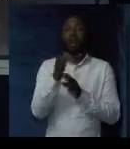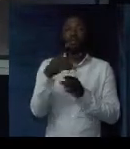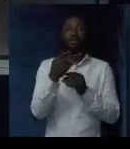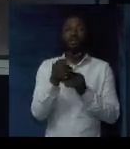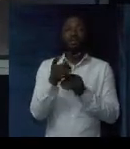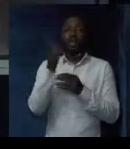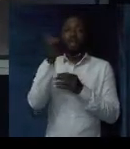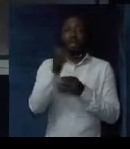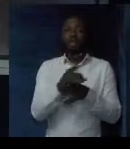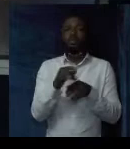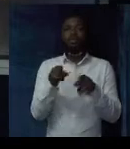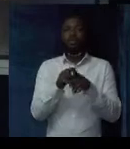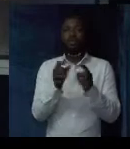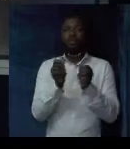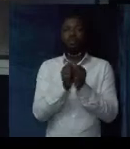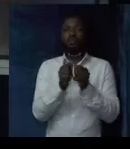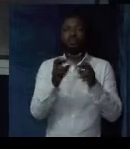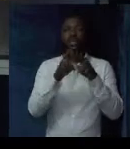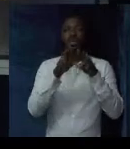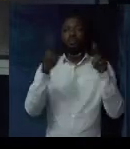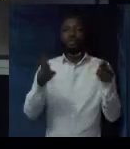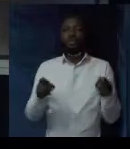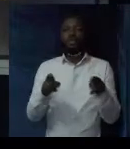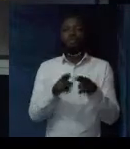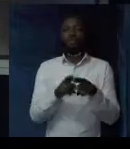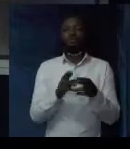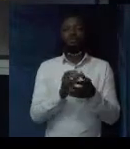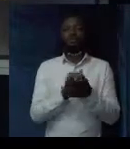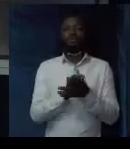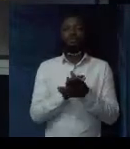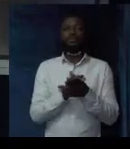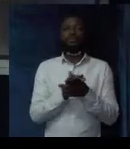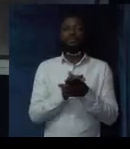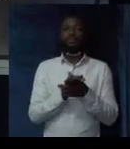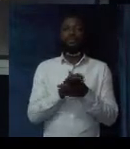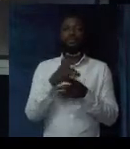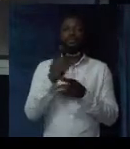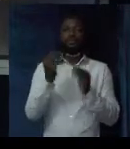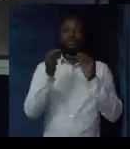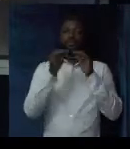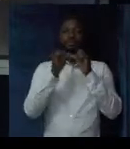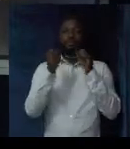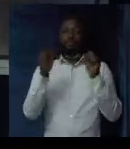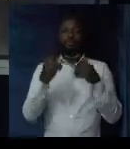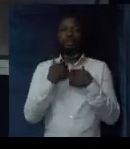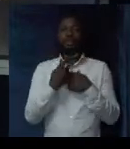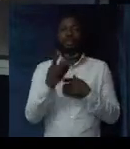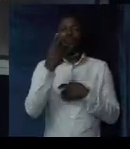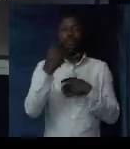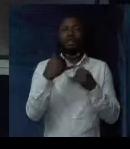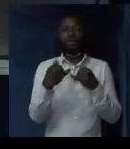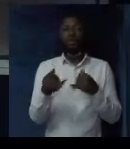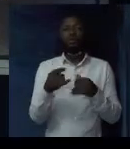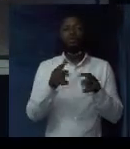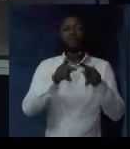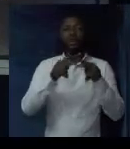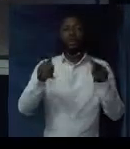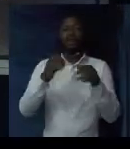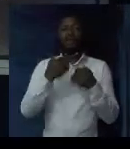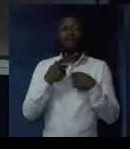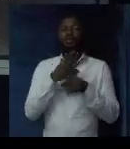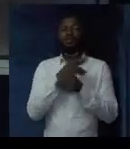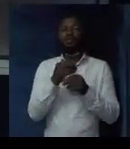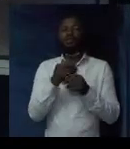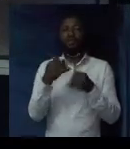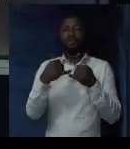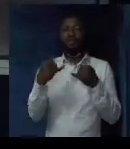diagonal and a rectangle has 2 lines of symmetry along the parallel sides. A square has 4 lines of symmetry. A parallelogram has